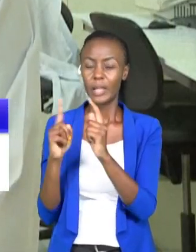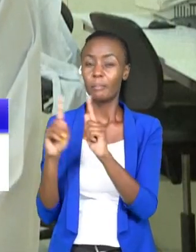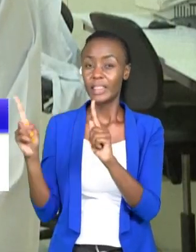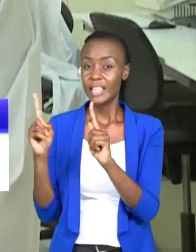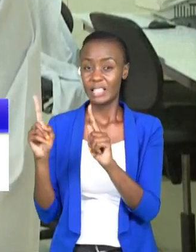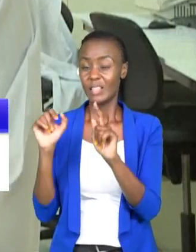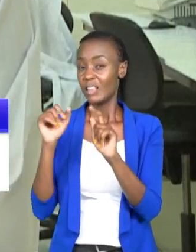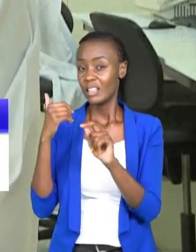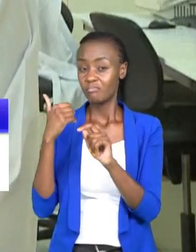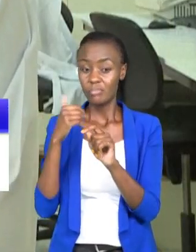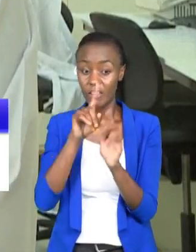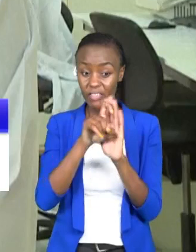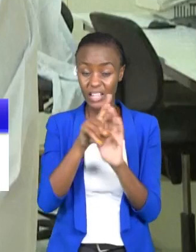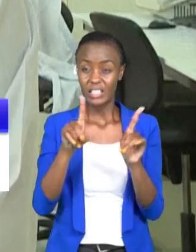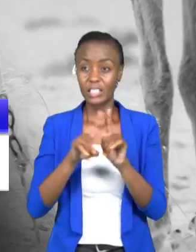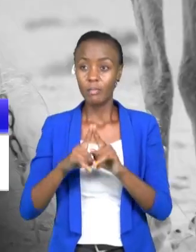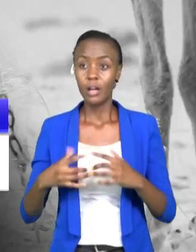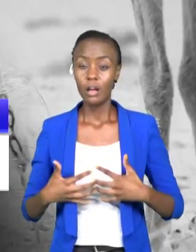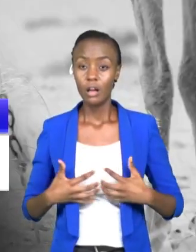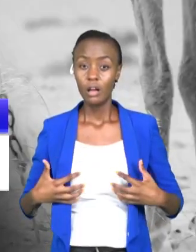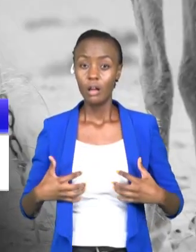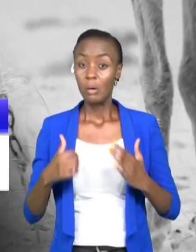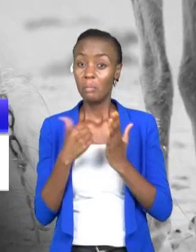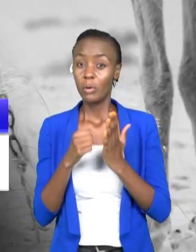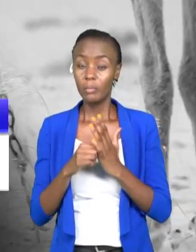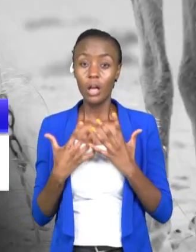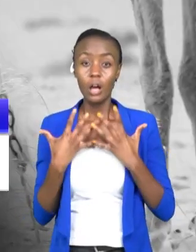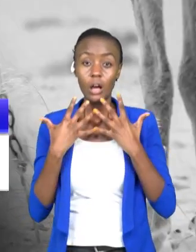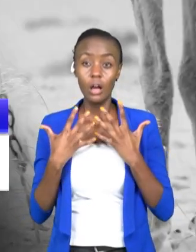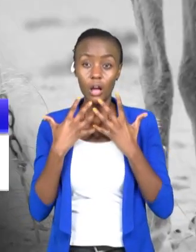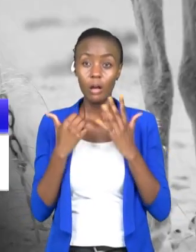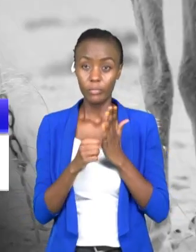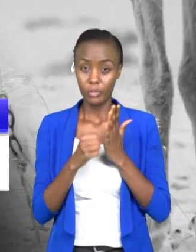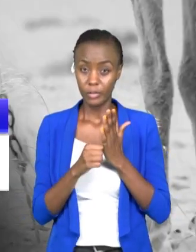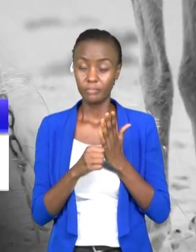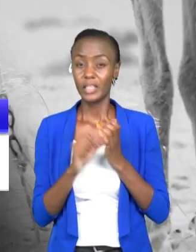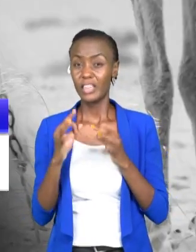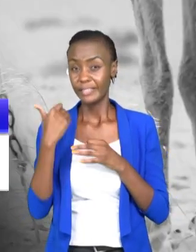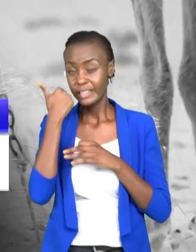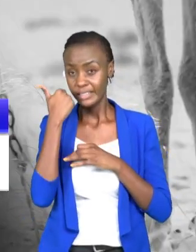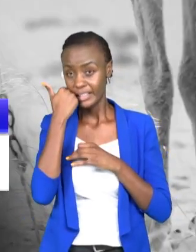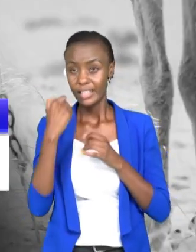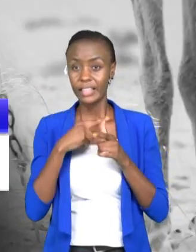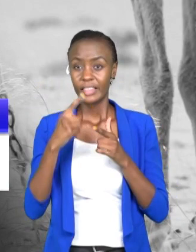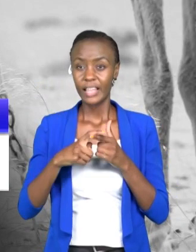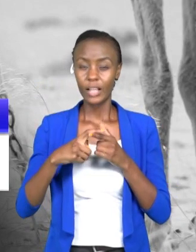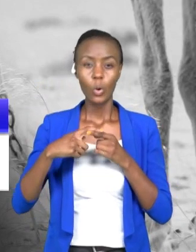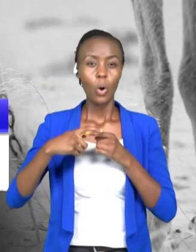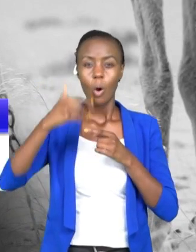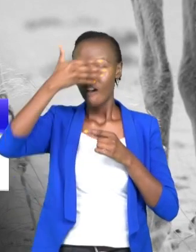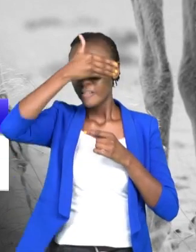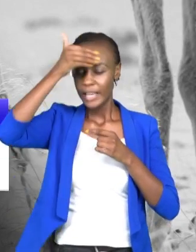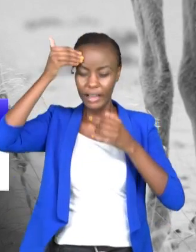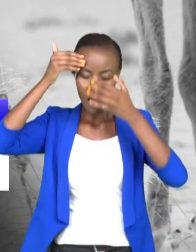symptoms that are similar to what we see with COVID. Most MERS patients develop severe respiratory illness with symptoms of